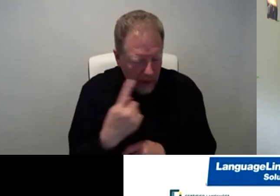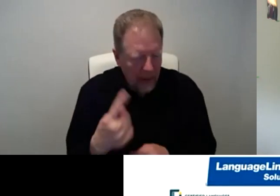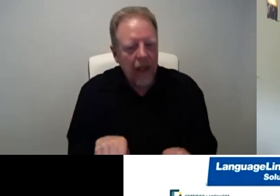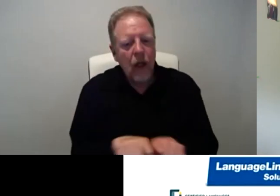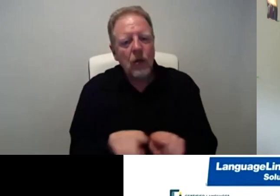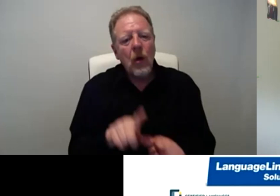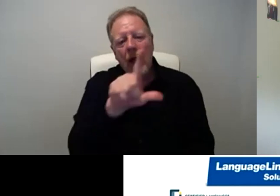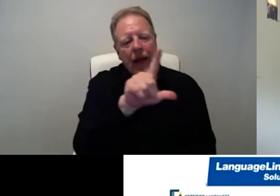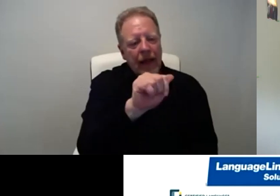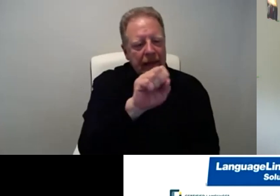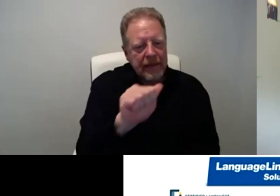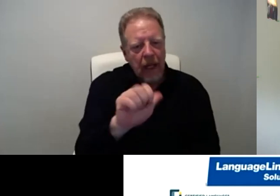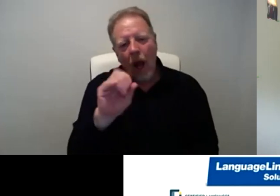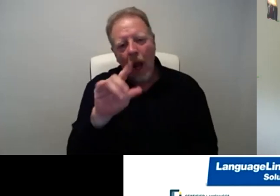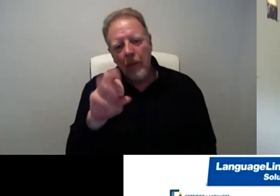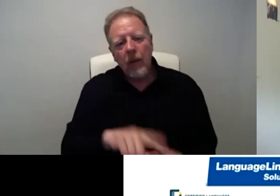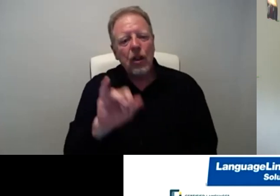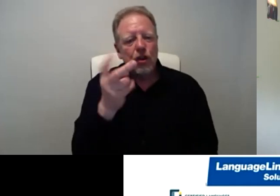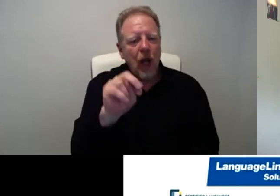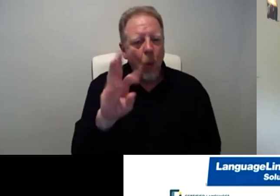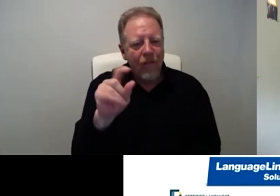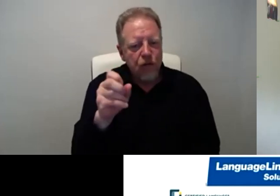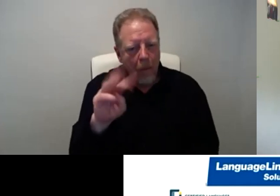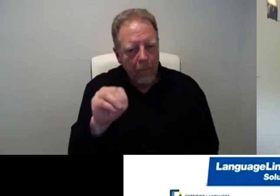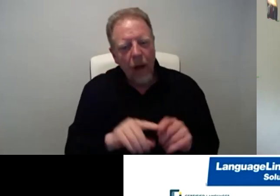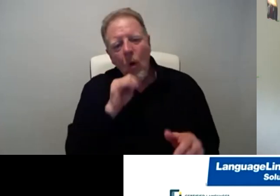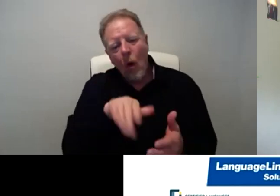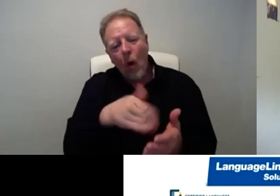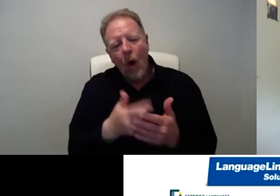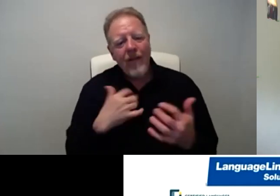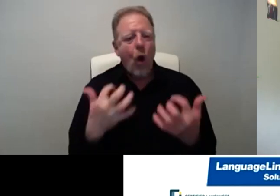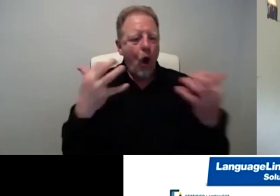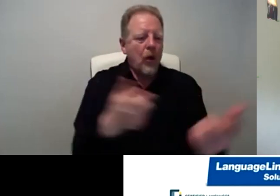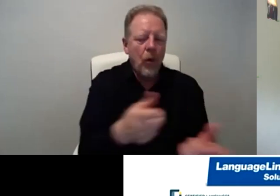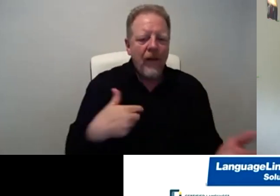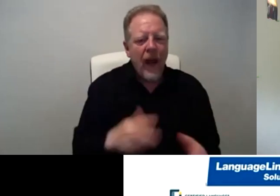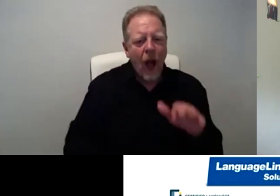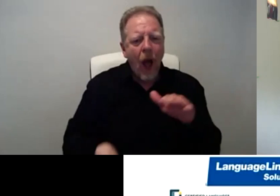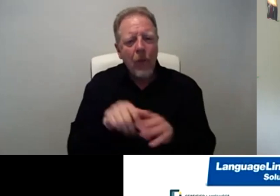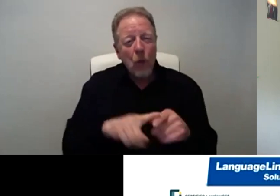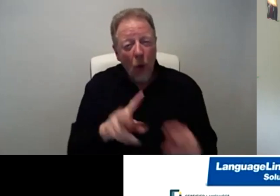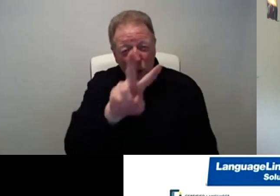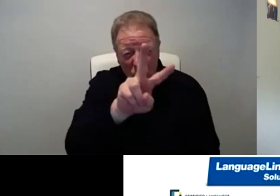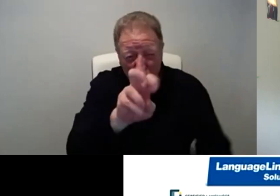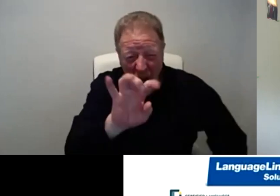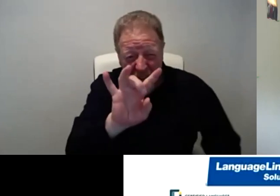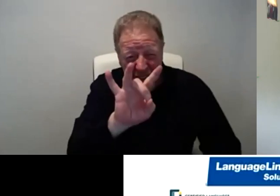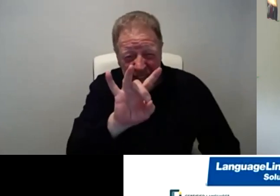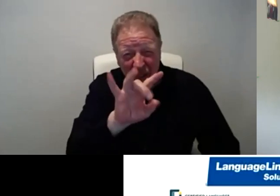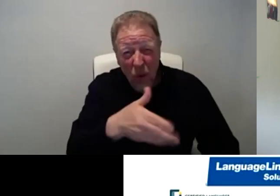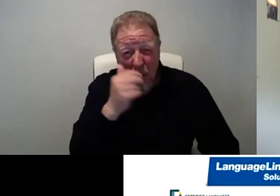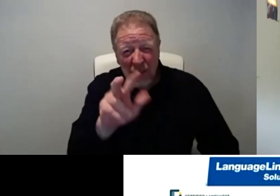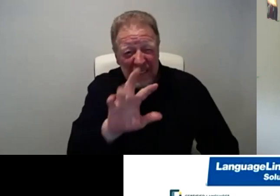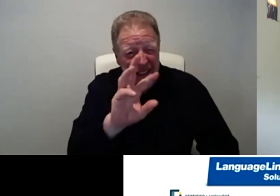Lisa Colombo, John Wolfram, and all of our audience. We've had up to 200 and